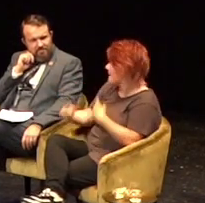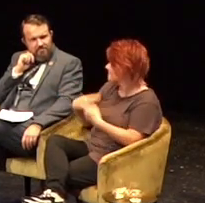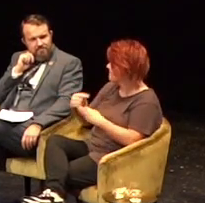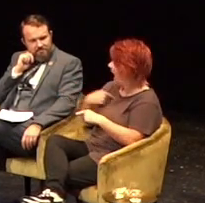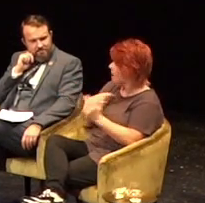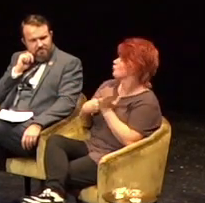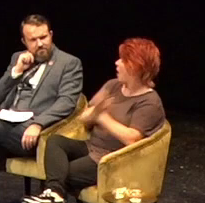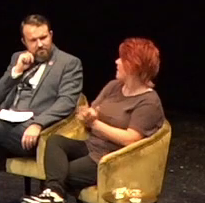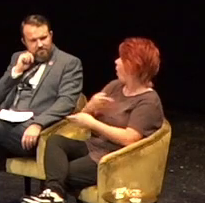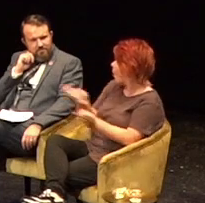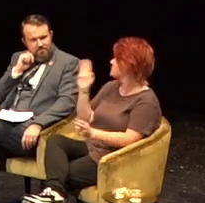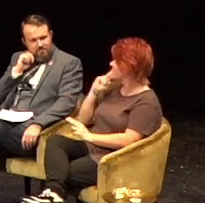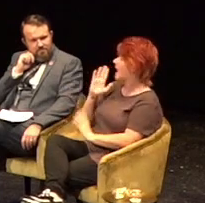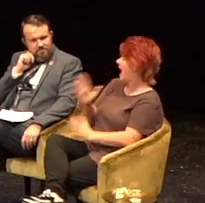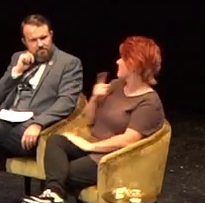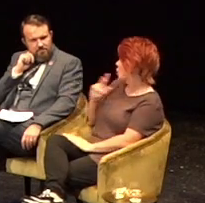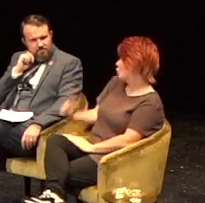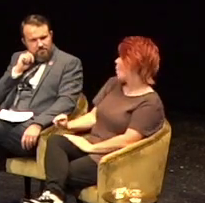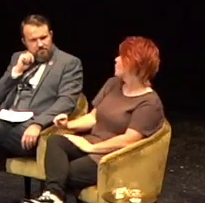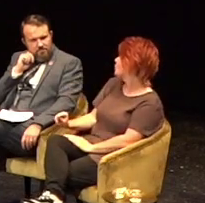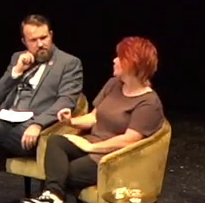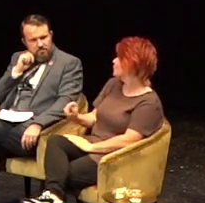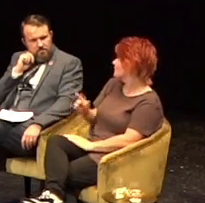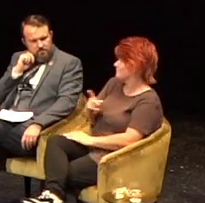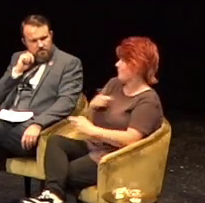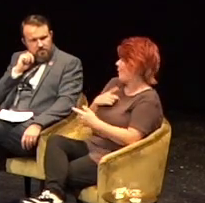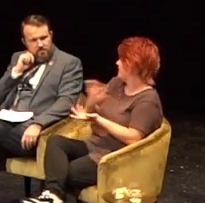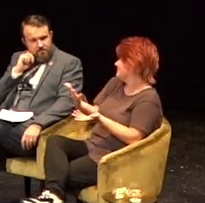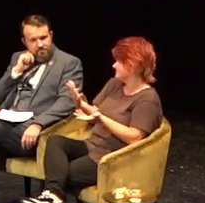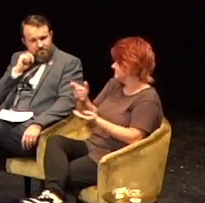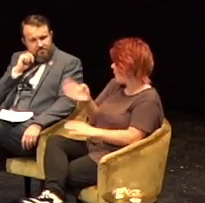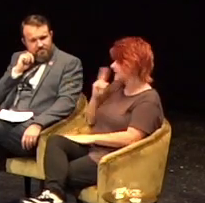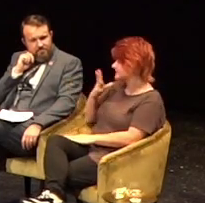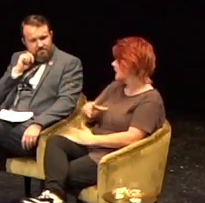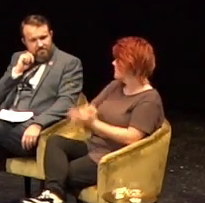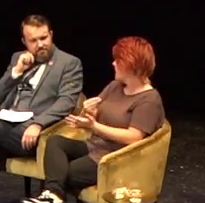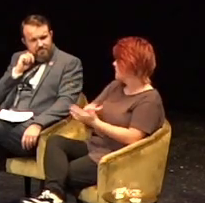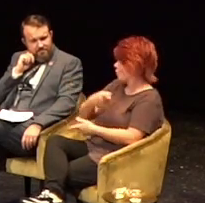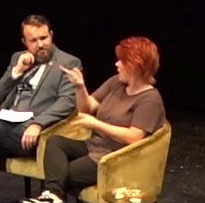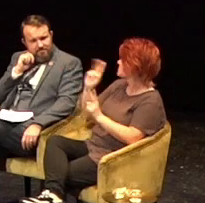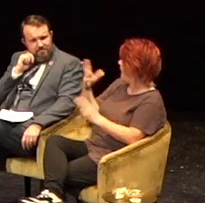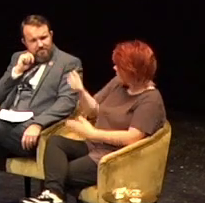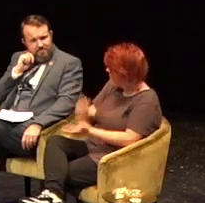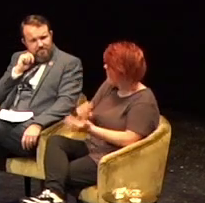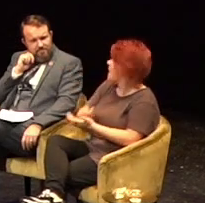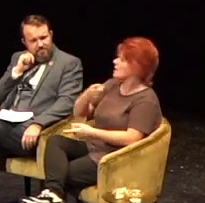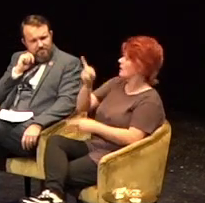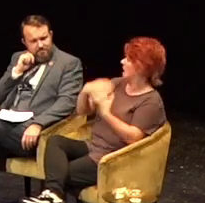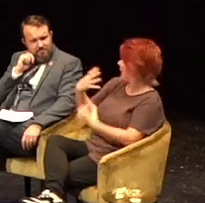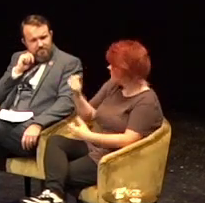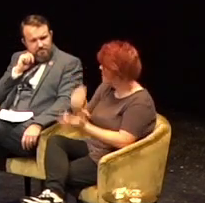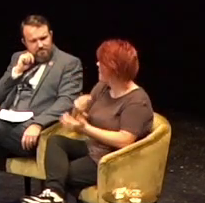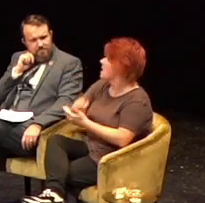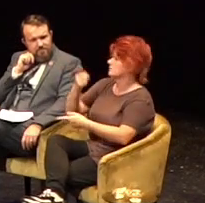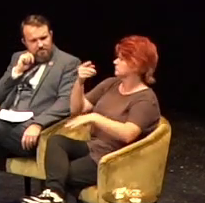etc. I can't do voluntary work all the time. And I think you can't just be any deaf person and things like that. But